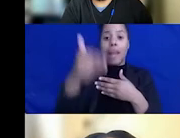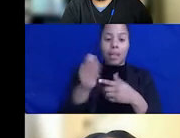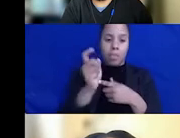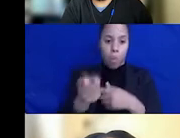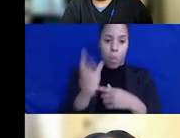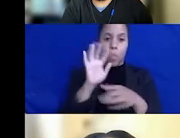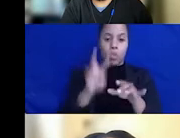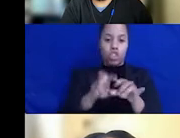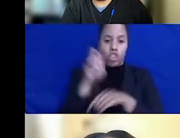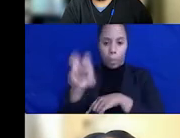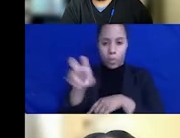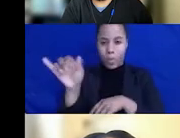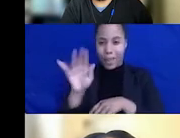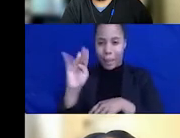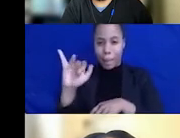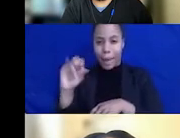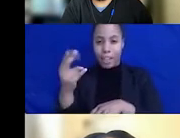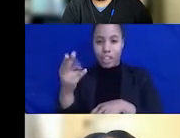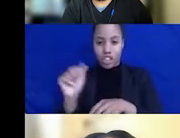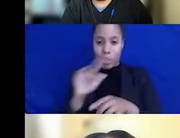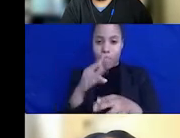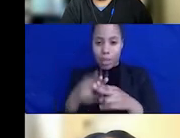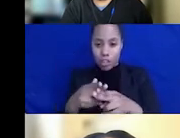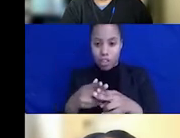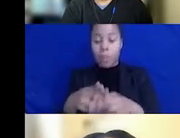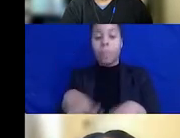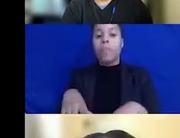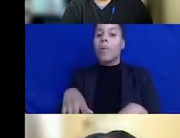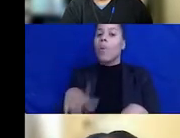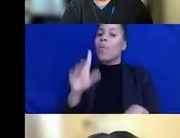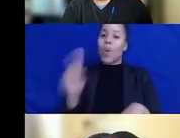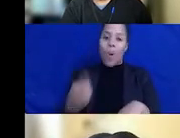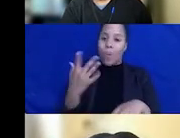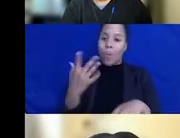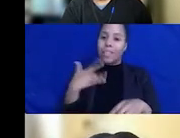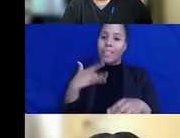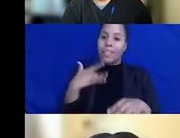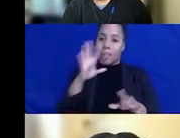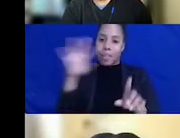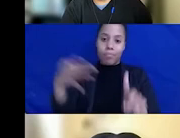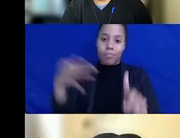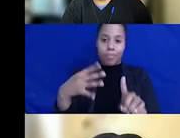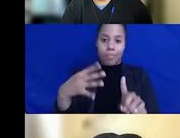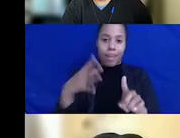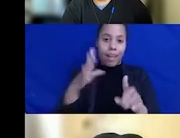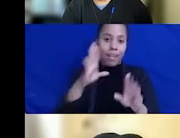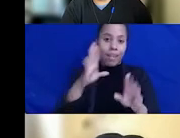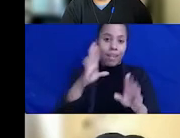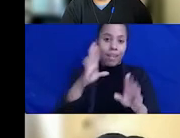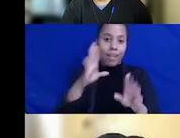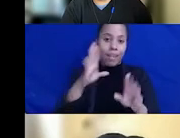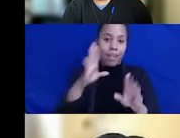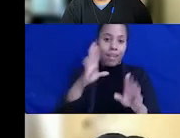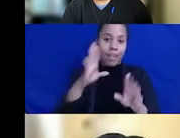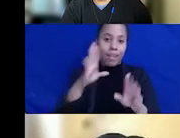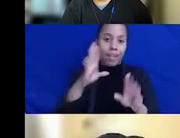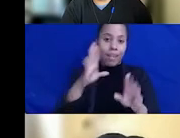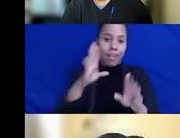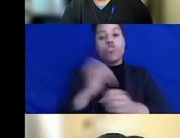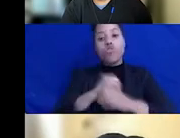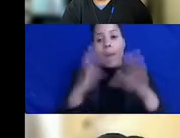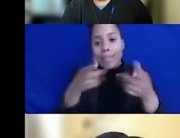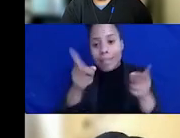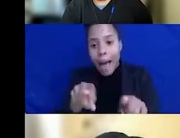said, like when we only really get attention on these things when there is a crisis or a perceived crisis and Congress wants to do a